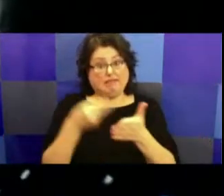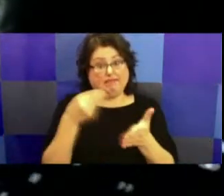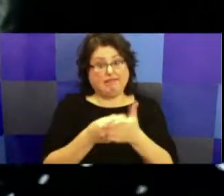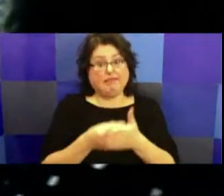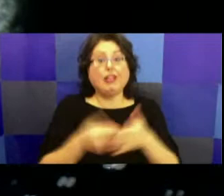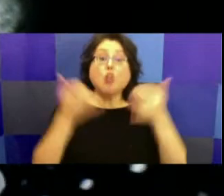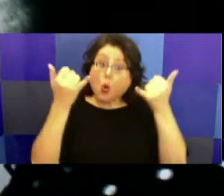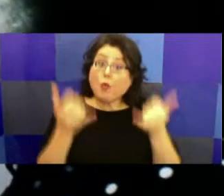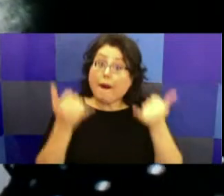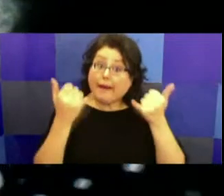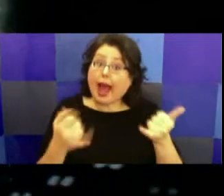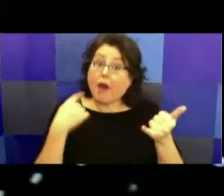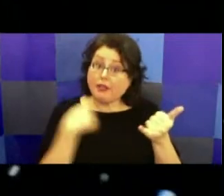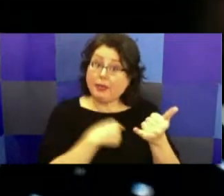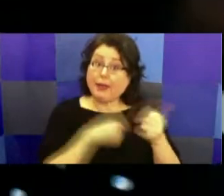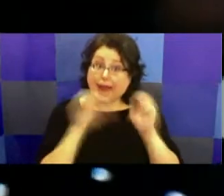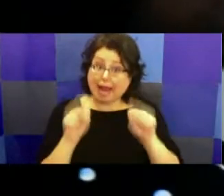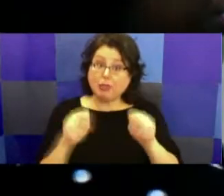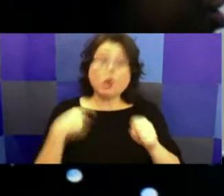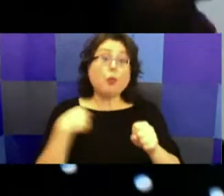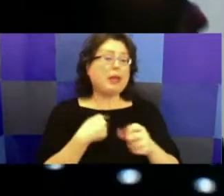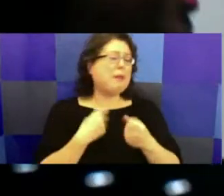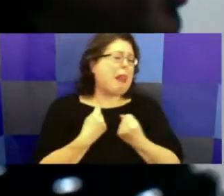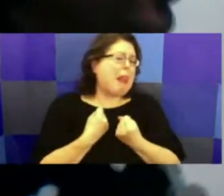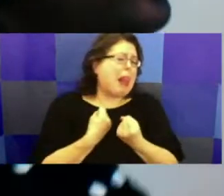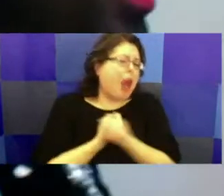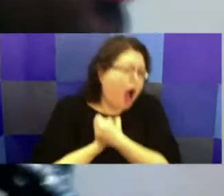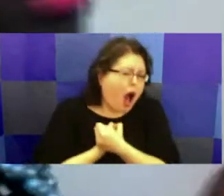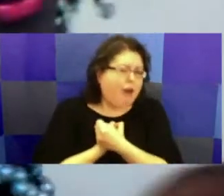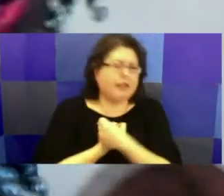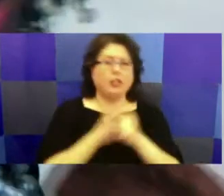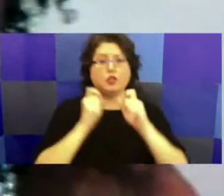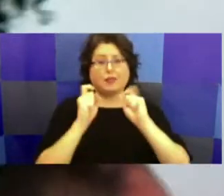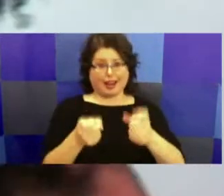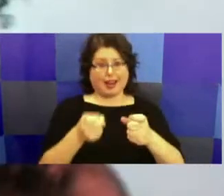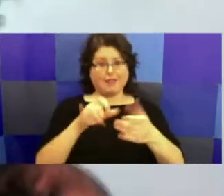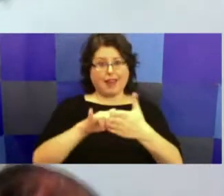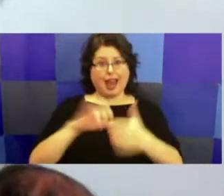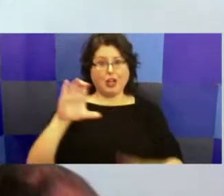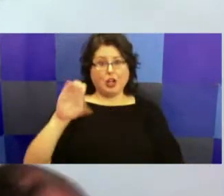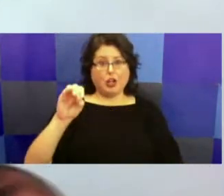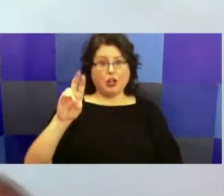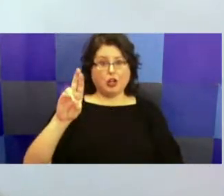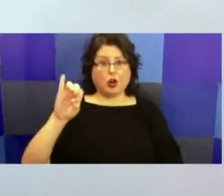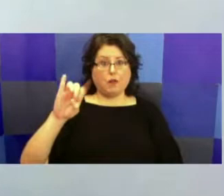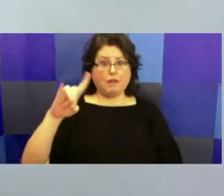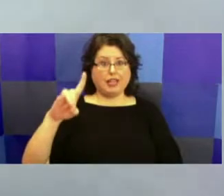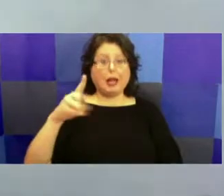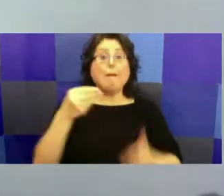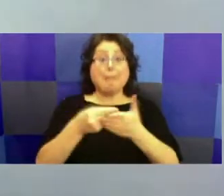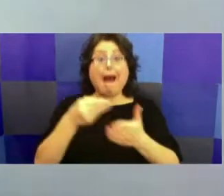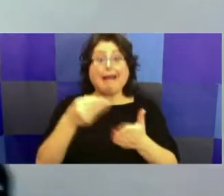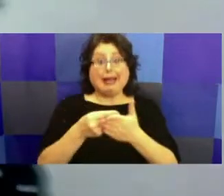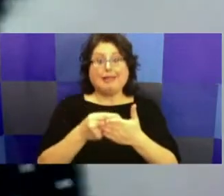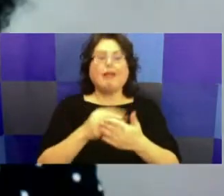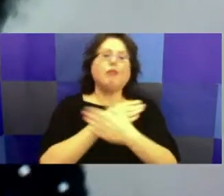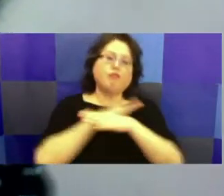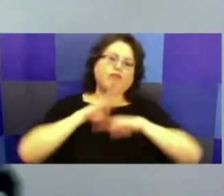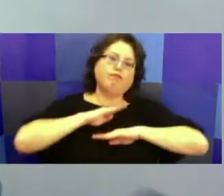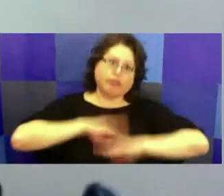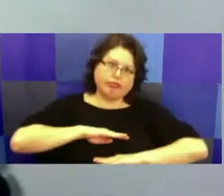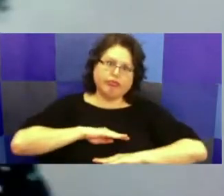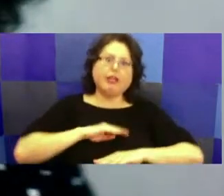now, if we're able to, we would love to continue to provide that COVID financial relief support.